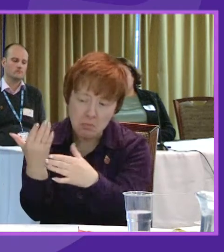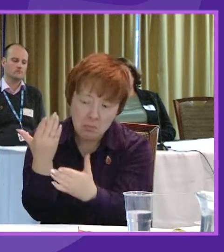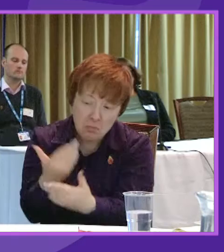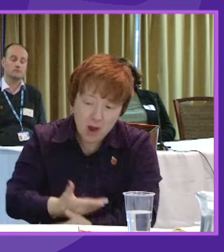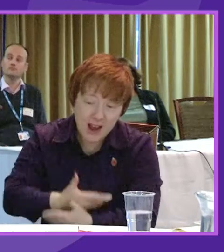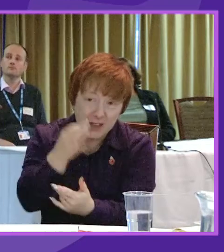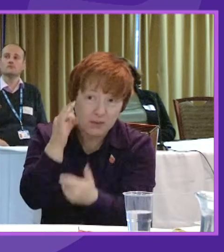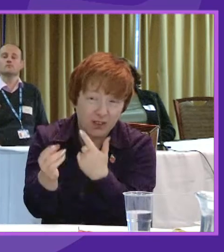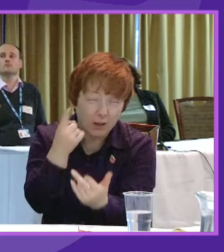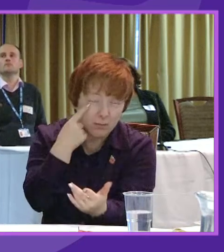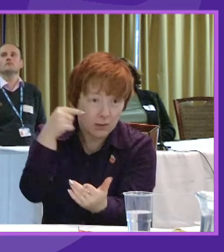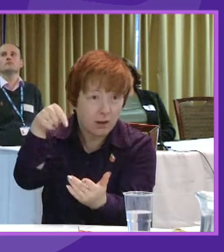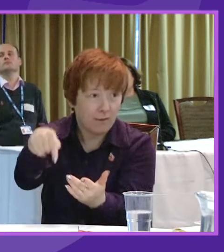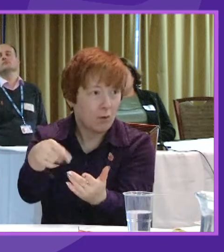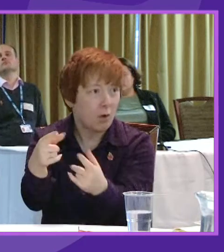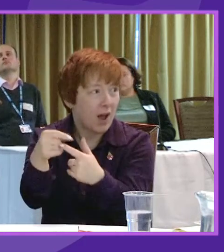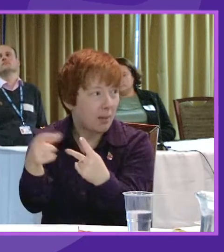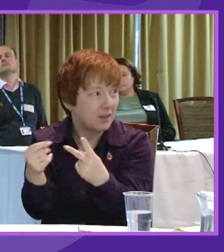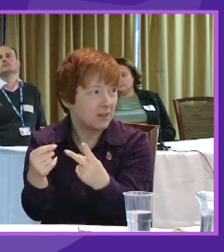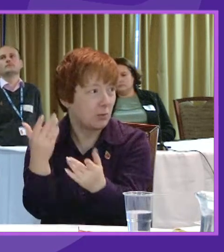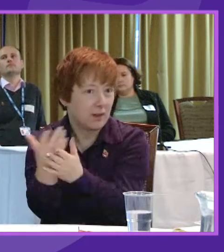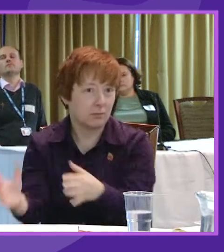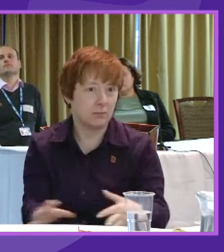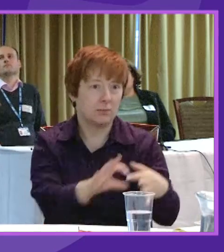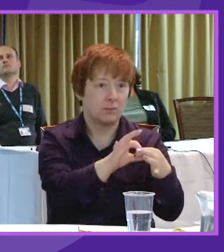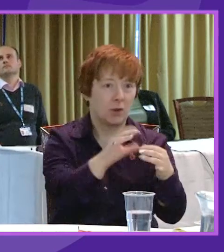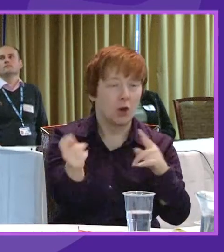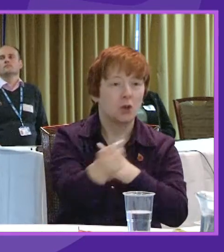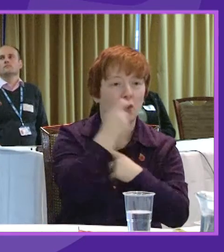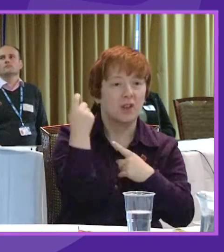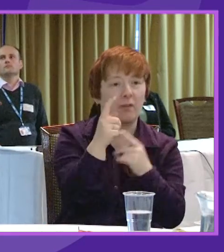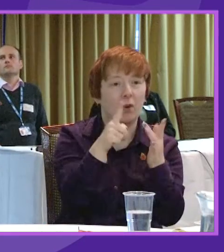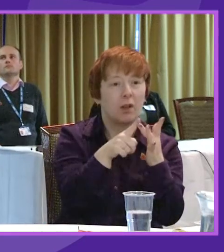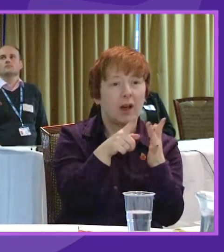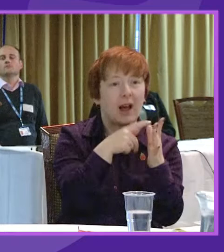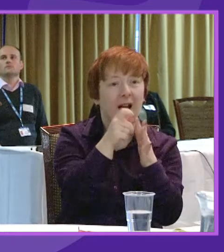unique to that new workforce, which is essential really to the success of IAP services.